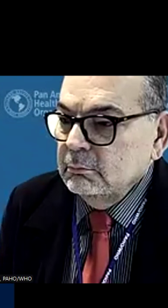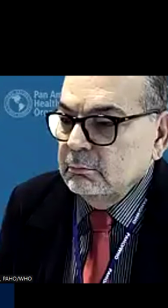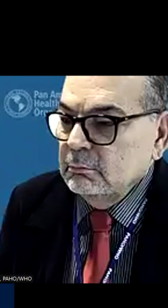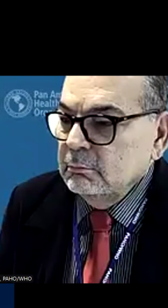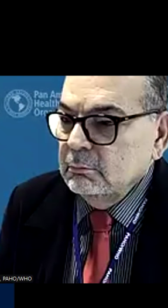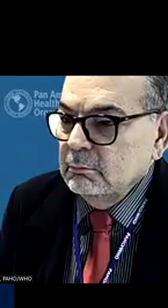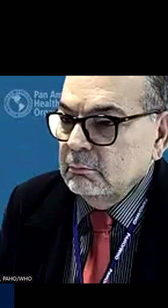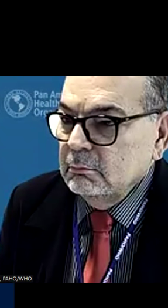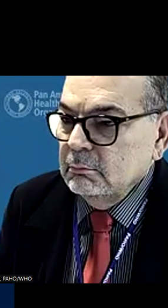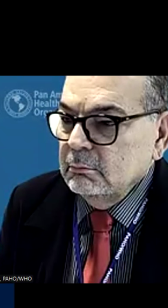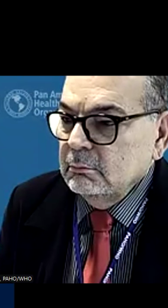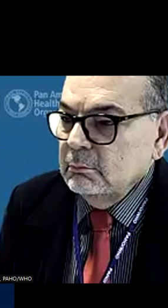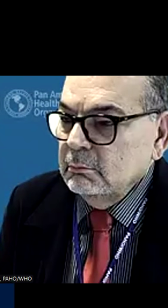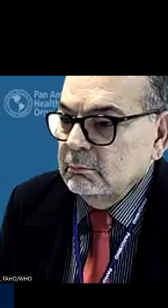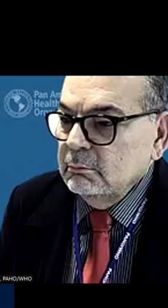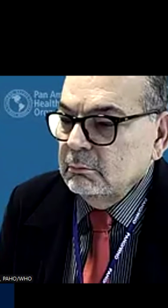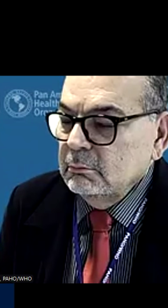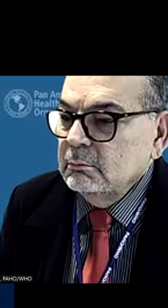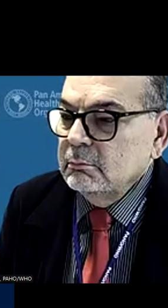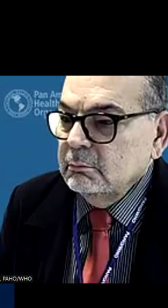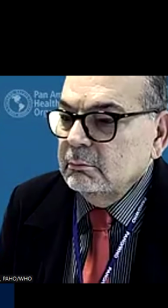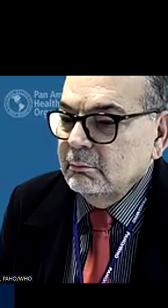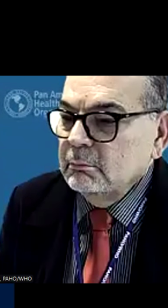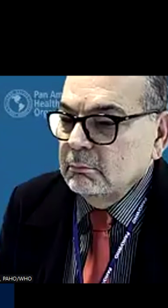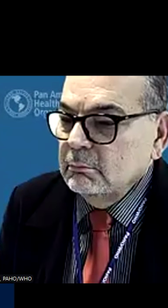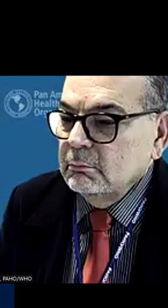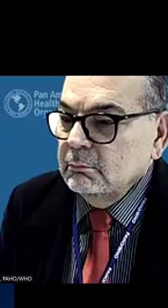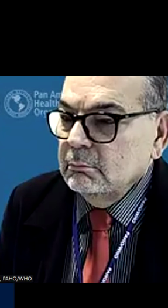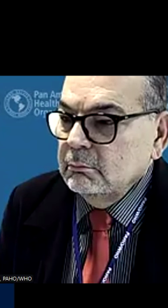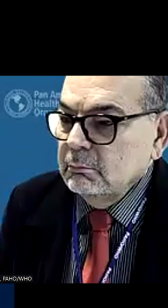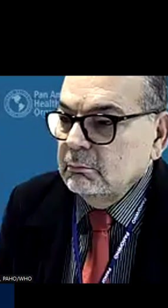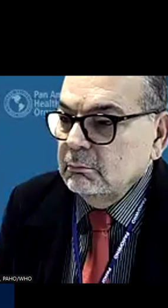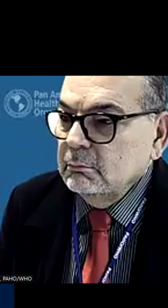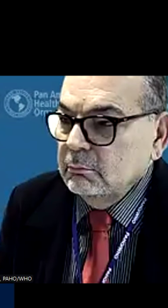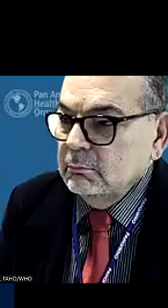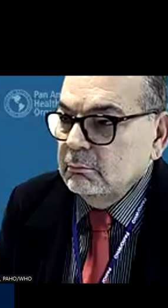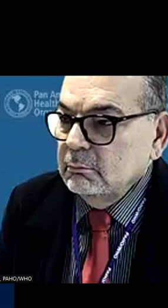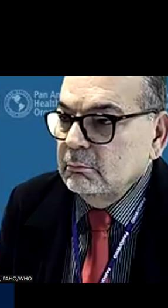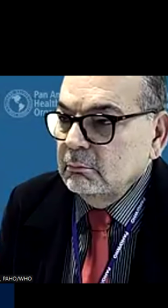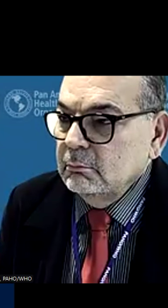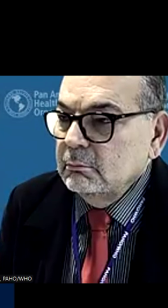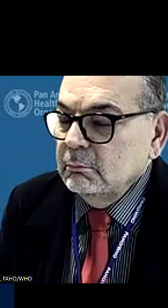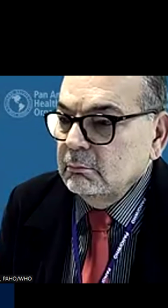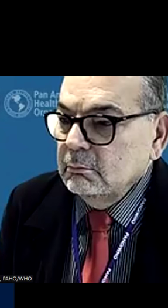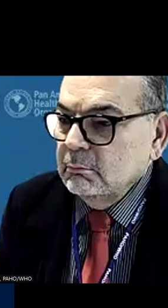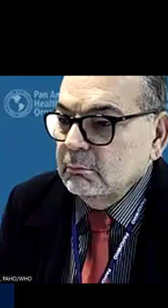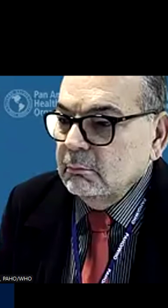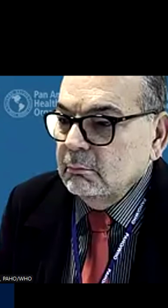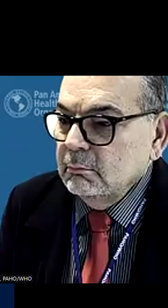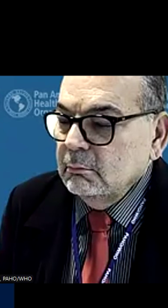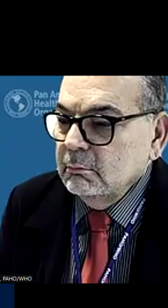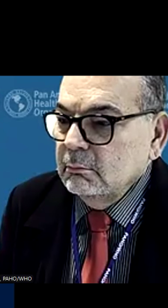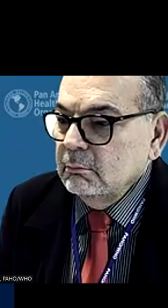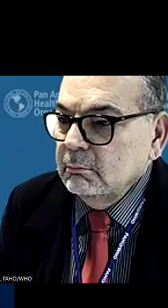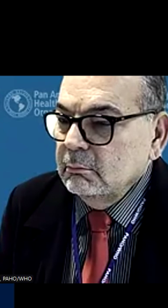have a lot of policies. I referred quite a few UN legislations. From the United Nations side, there are a lot